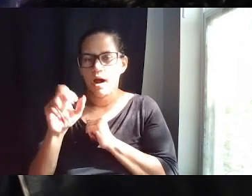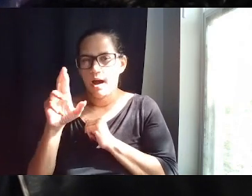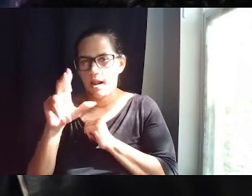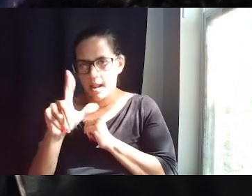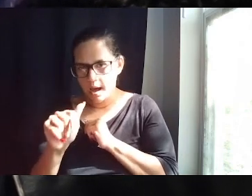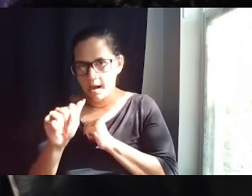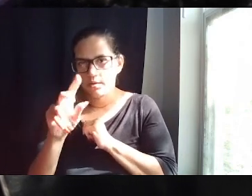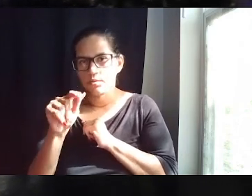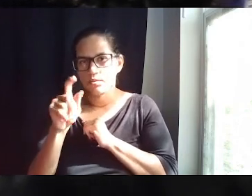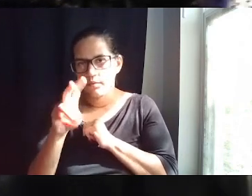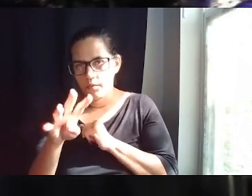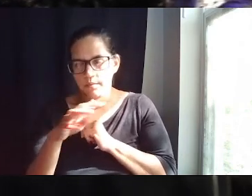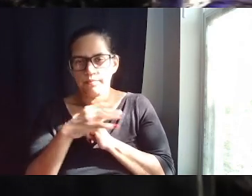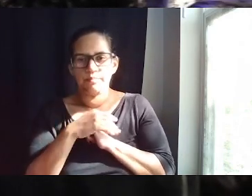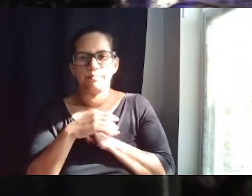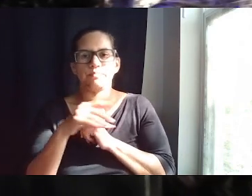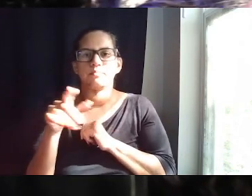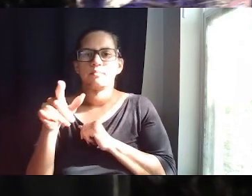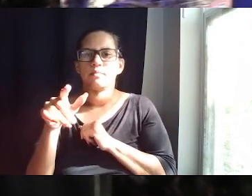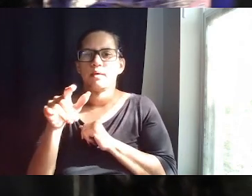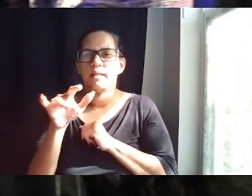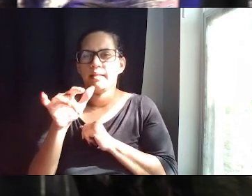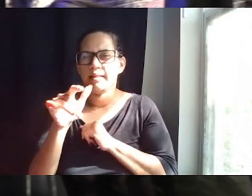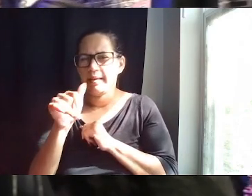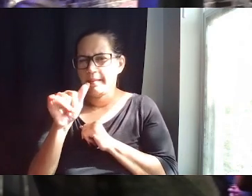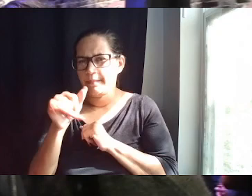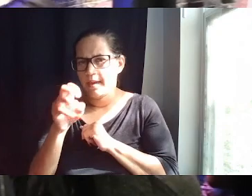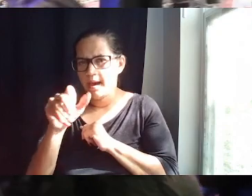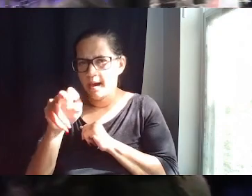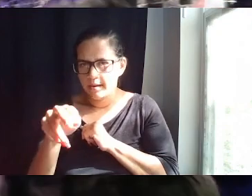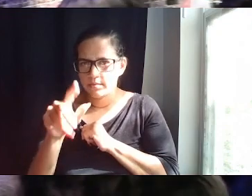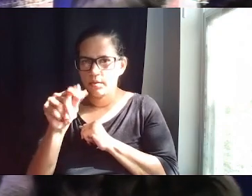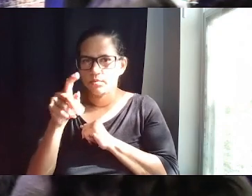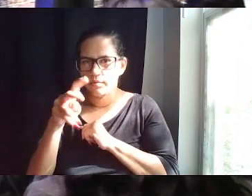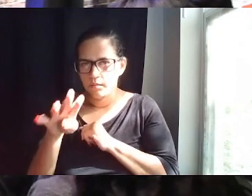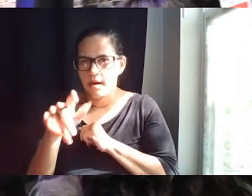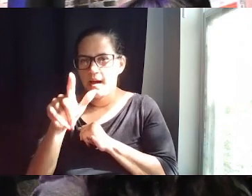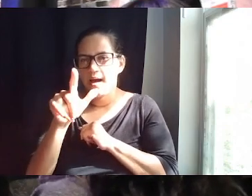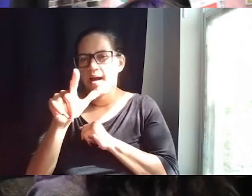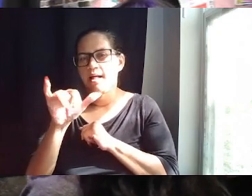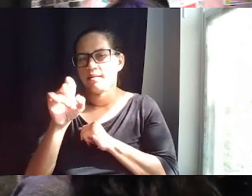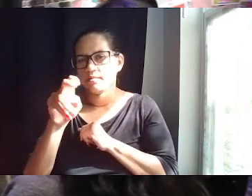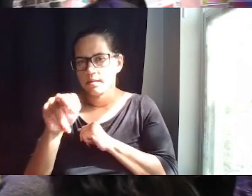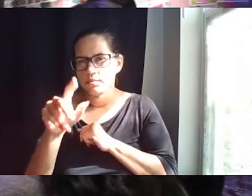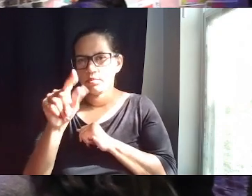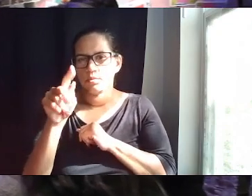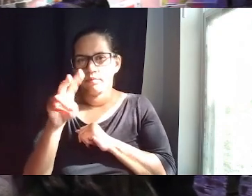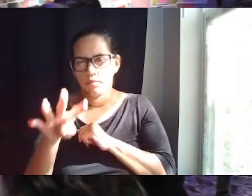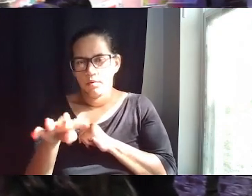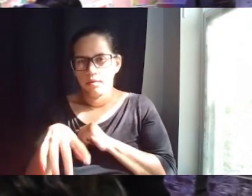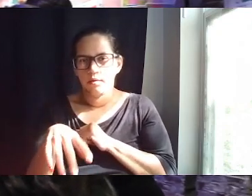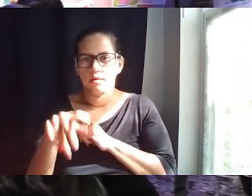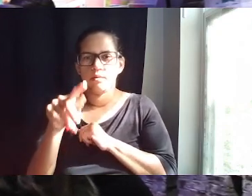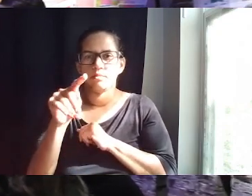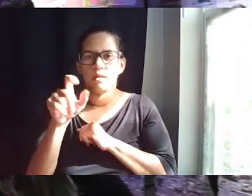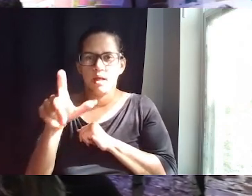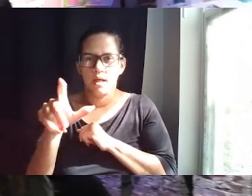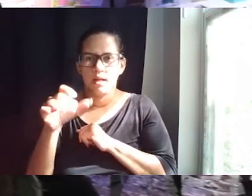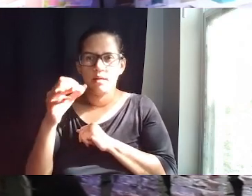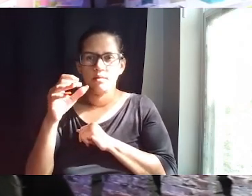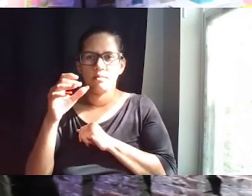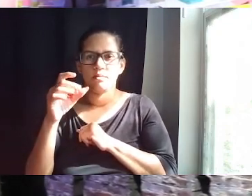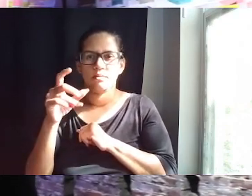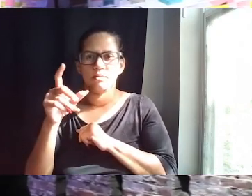2024. Demian, 2024. Allison, 24. Tail, 19, but really